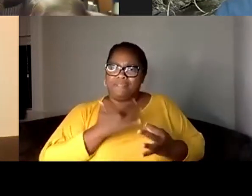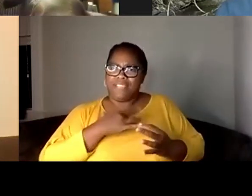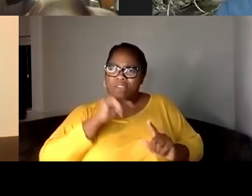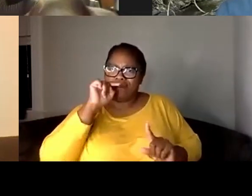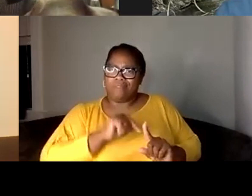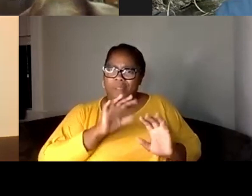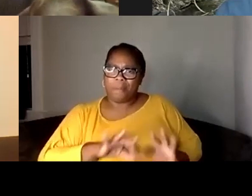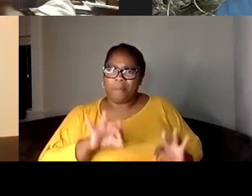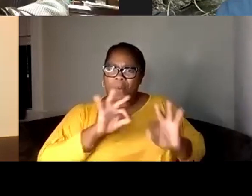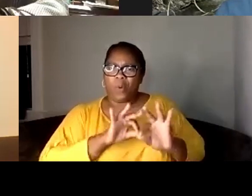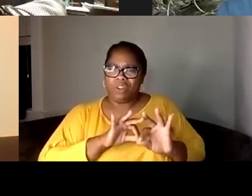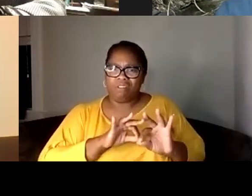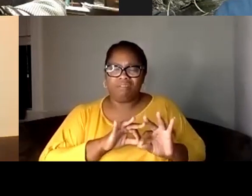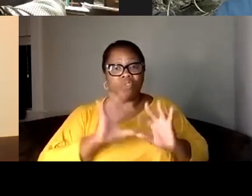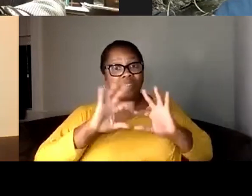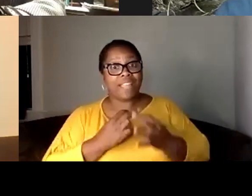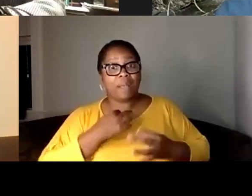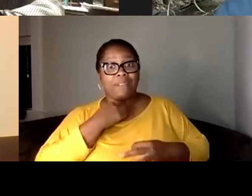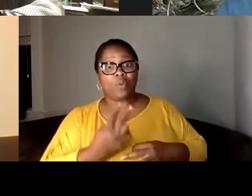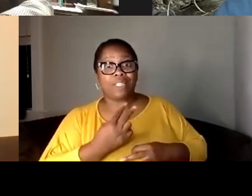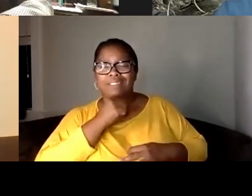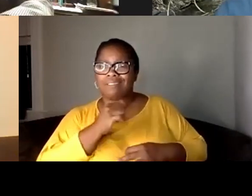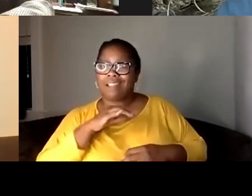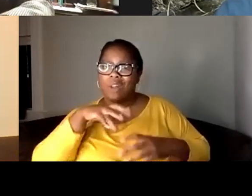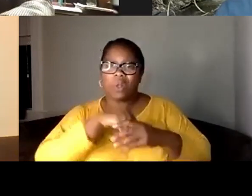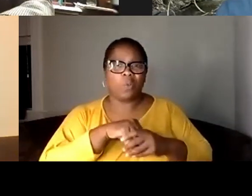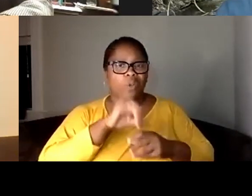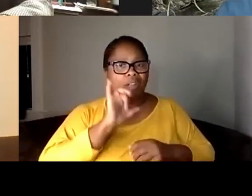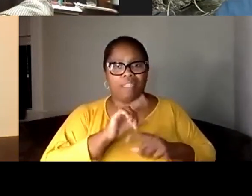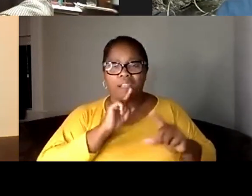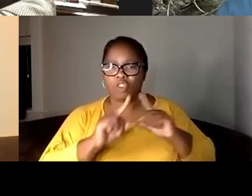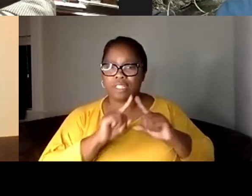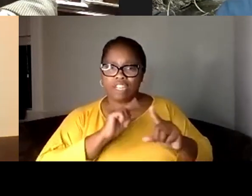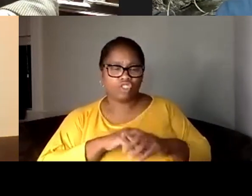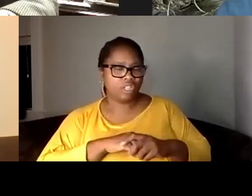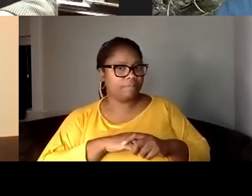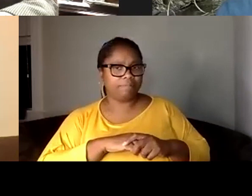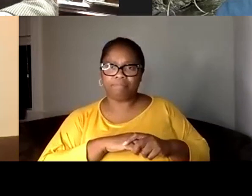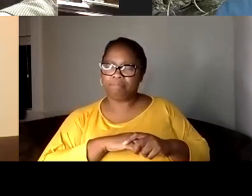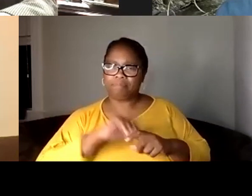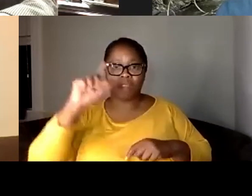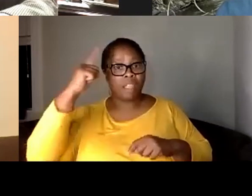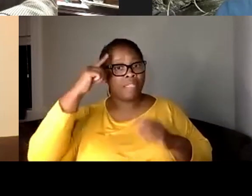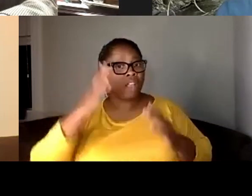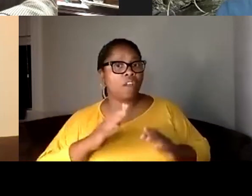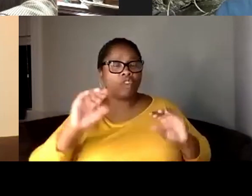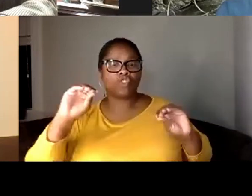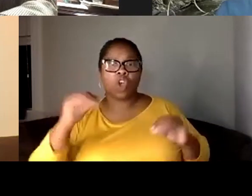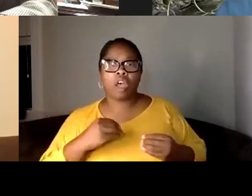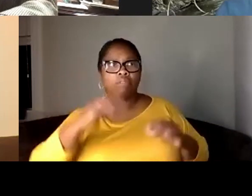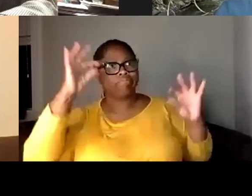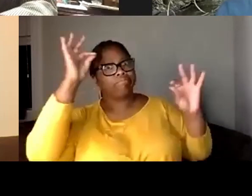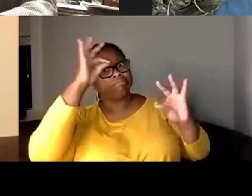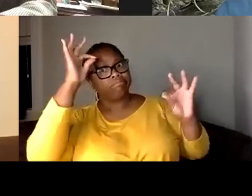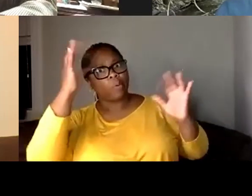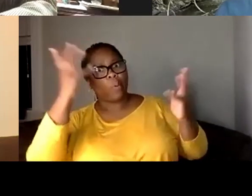their voice is left out of the conversation. The governor's office doesn't know what's important